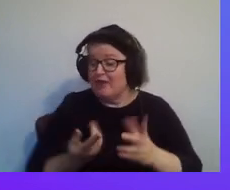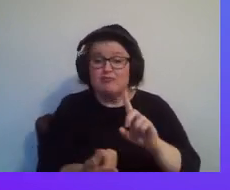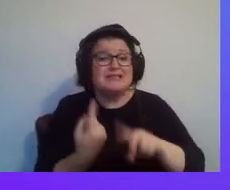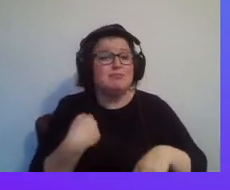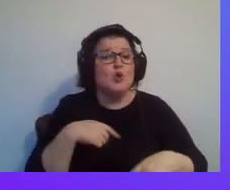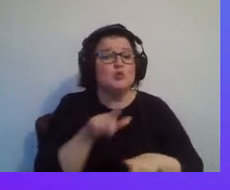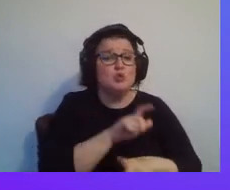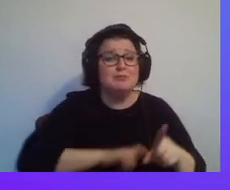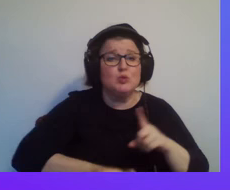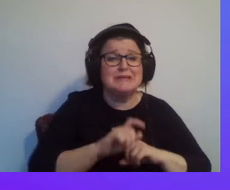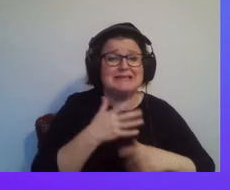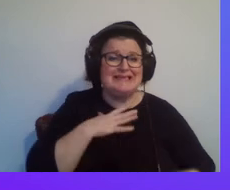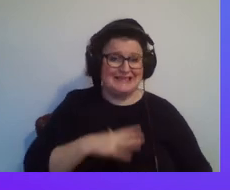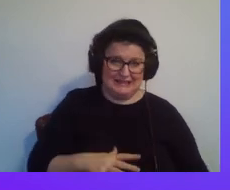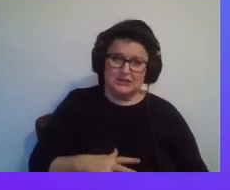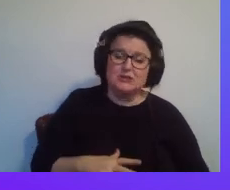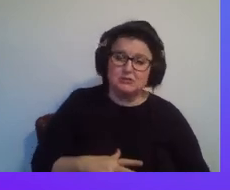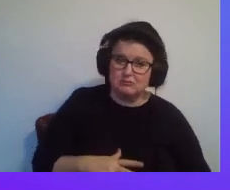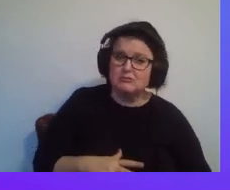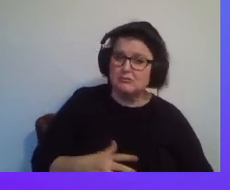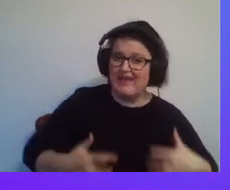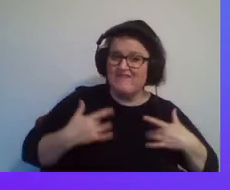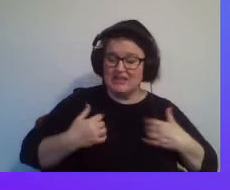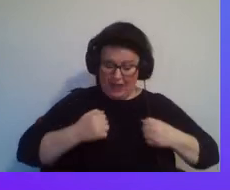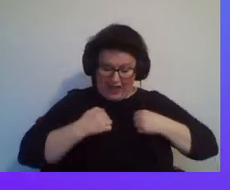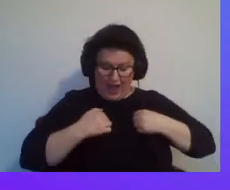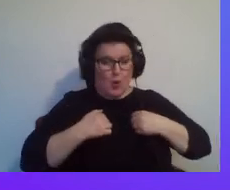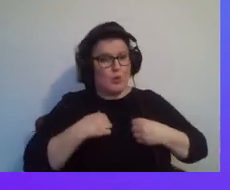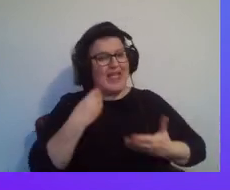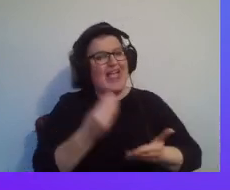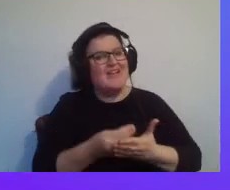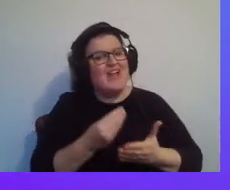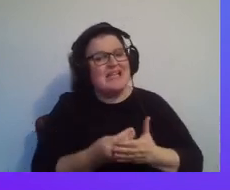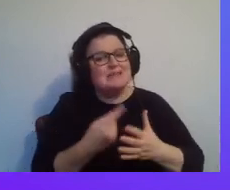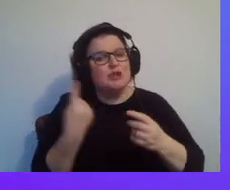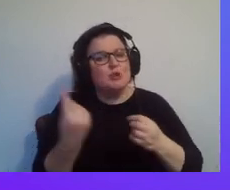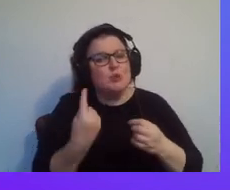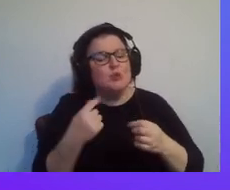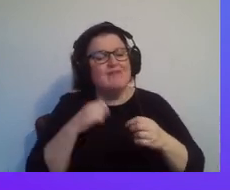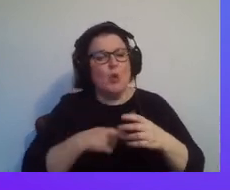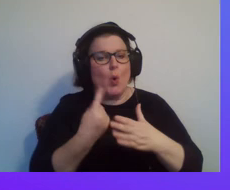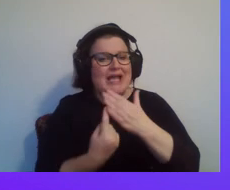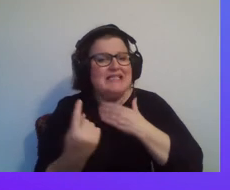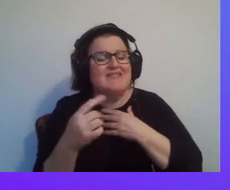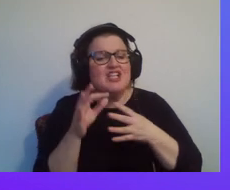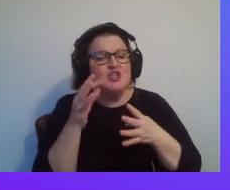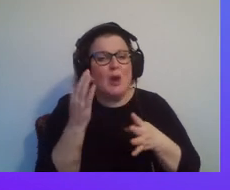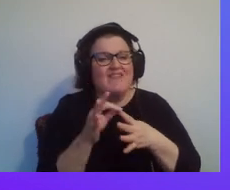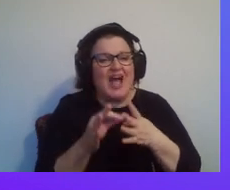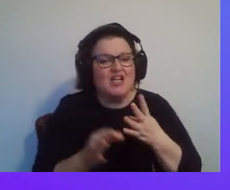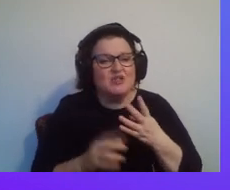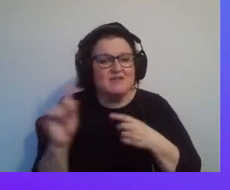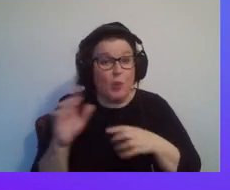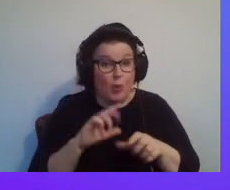it's about placing our investments, not just in the individual factors which drive disease, but really tackling some of the social